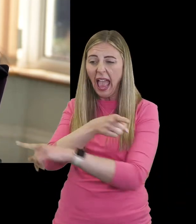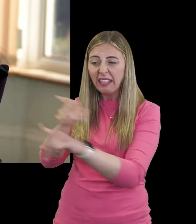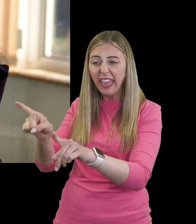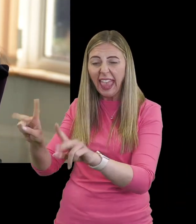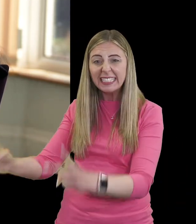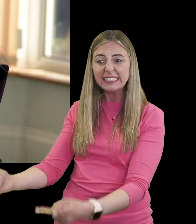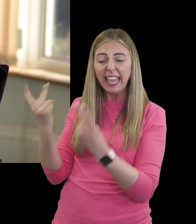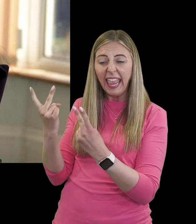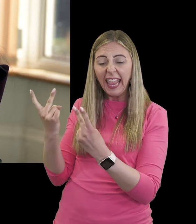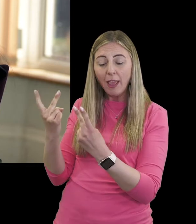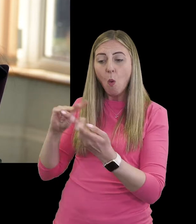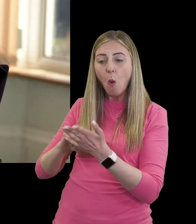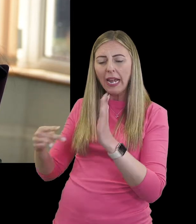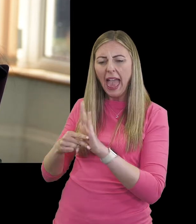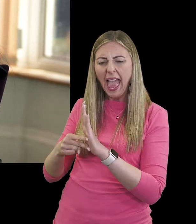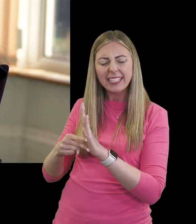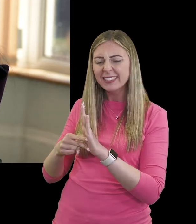those strengths. I